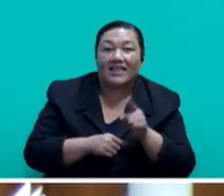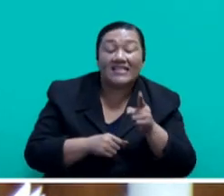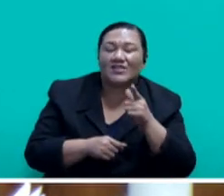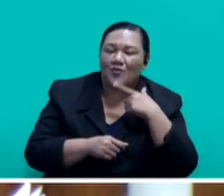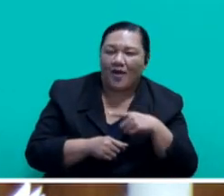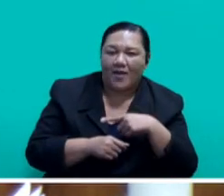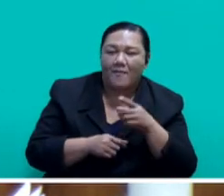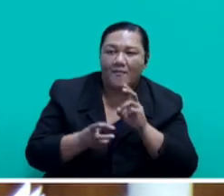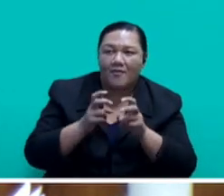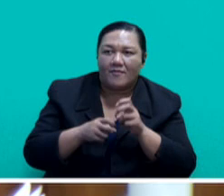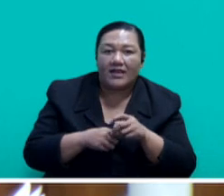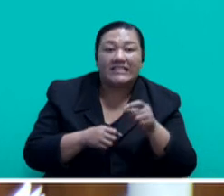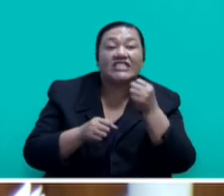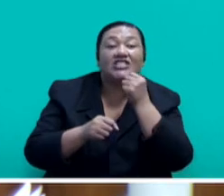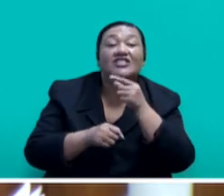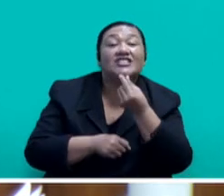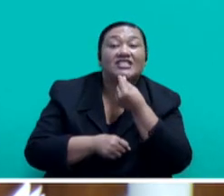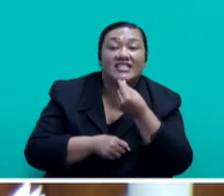I will tell you about Geneva soon.